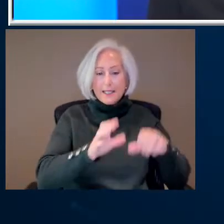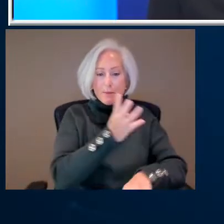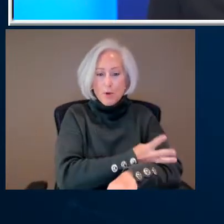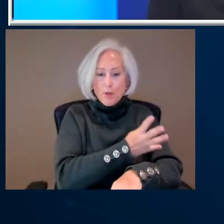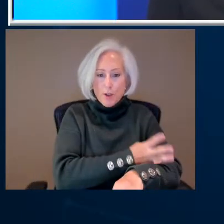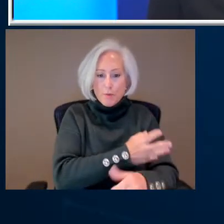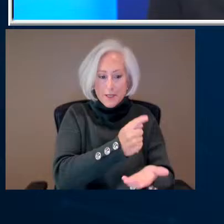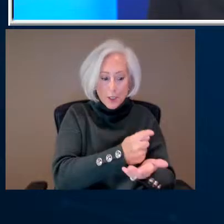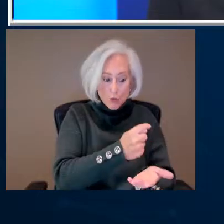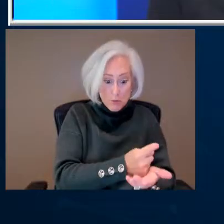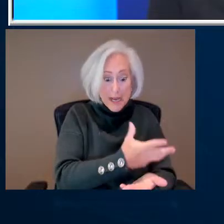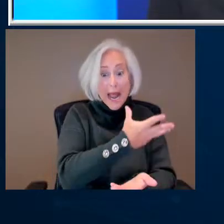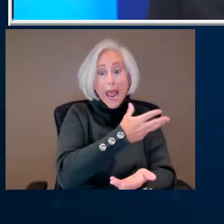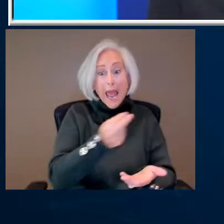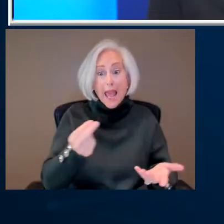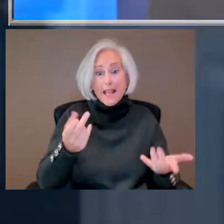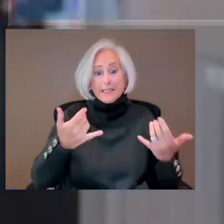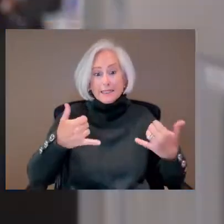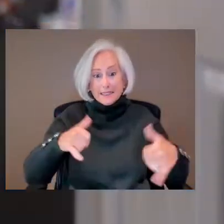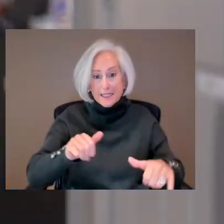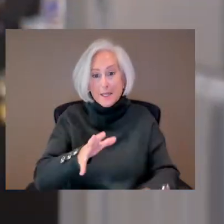child?